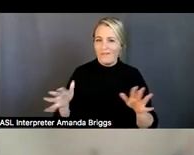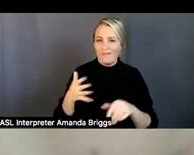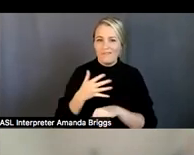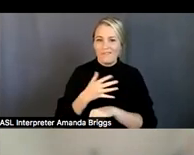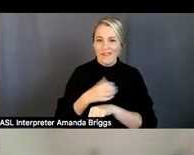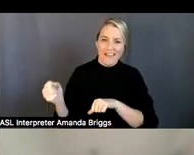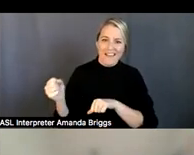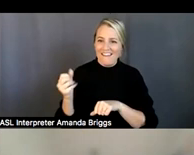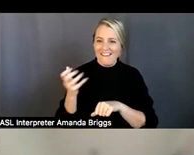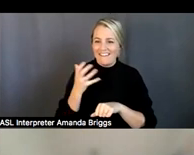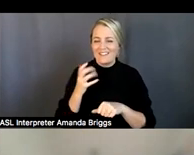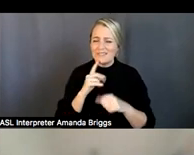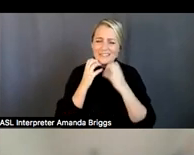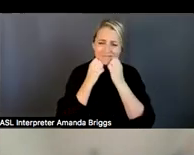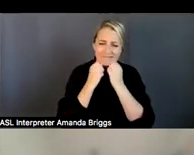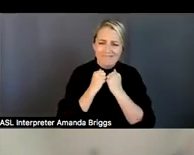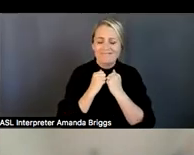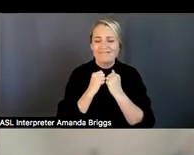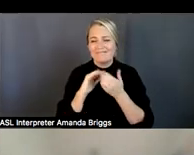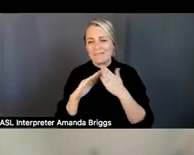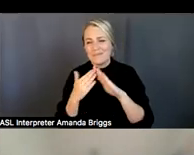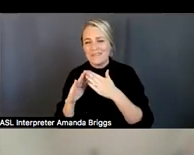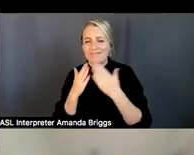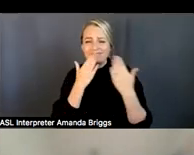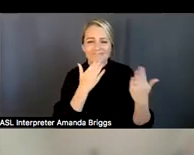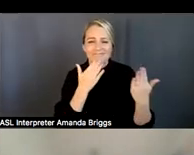caring community. So yeah, thanks to everyone.